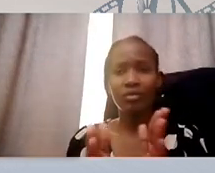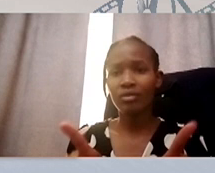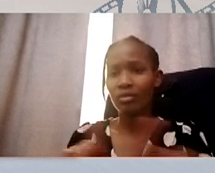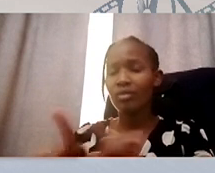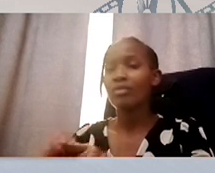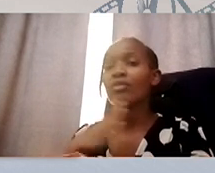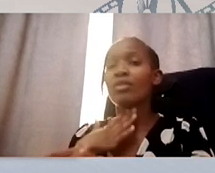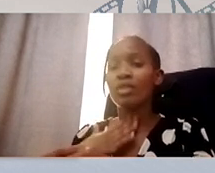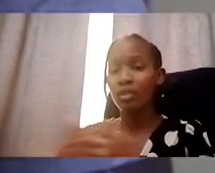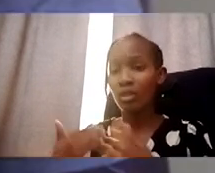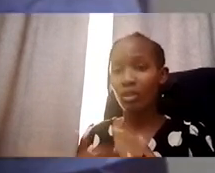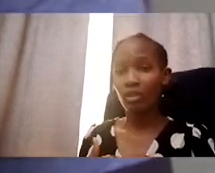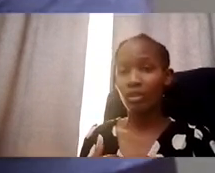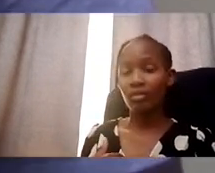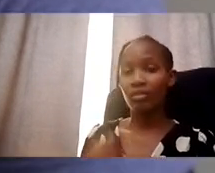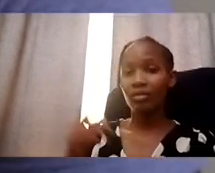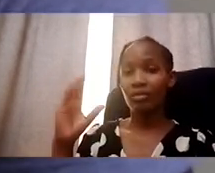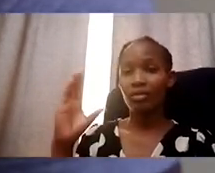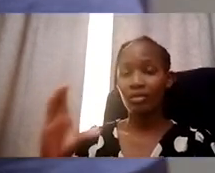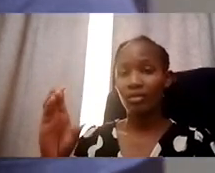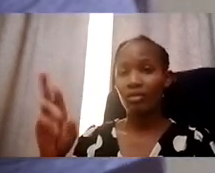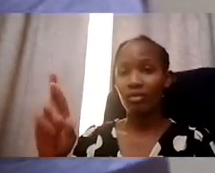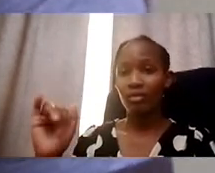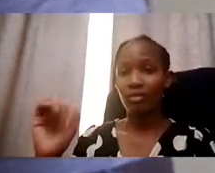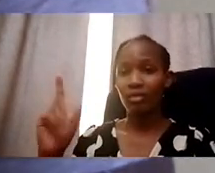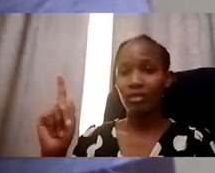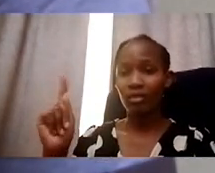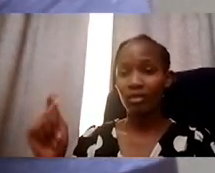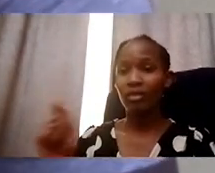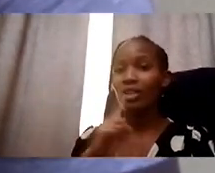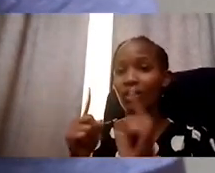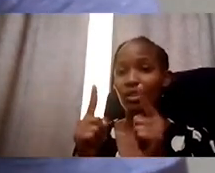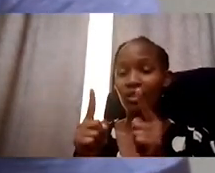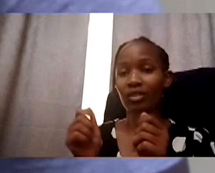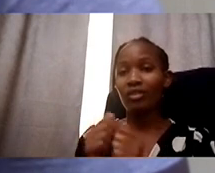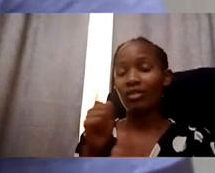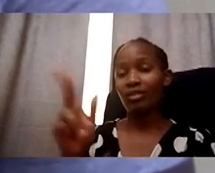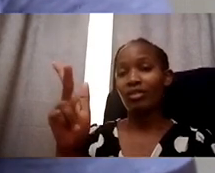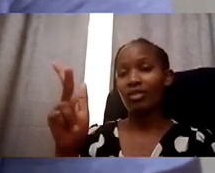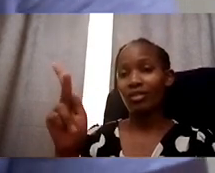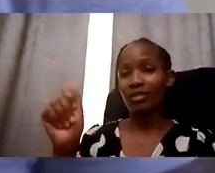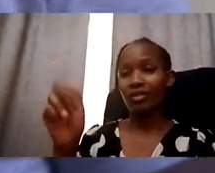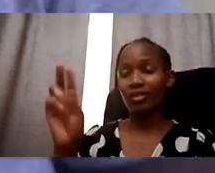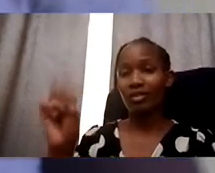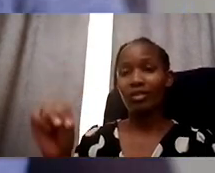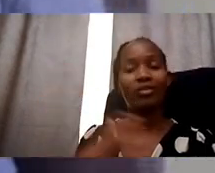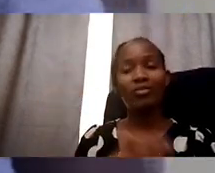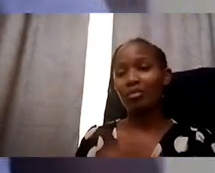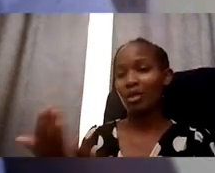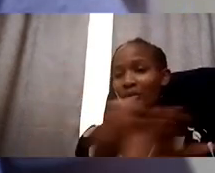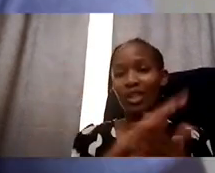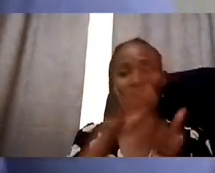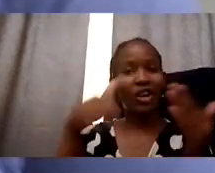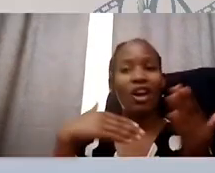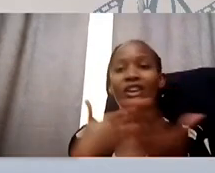cricket in Kakuma. I talk with you, Mr. Karim. So exactly. Please bring exactly. all the sticks there. And that's